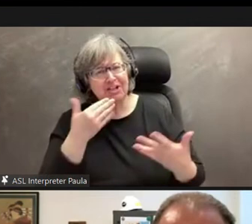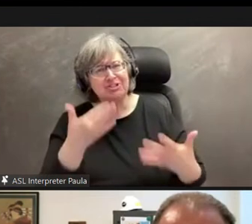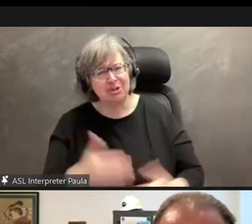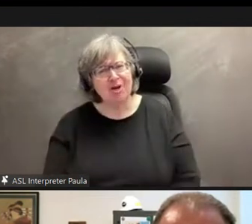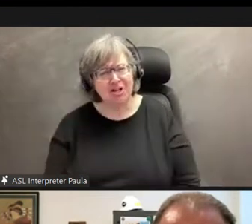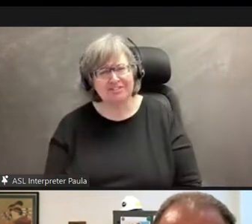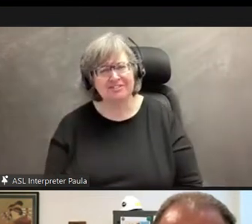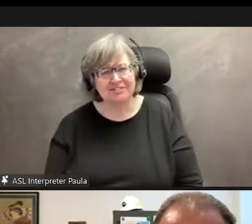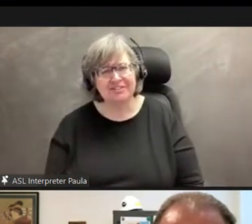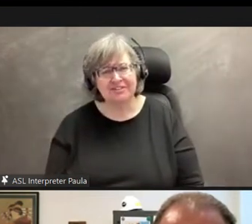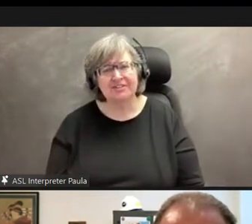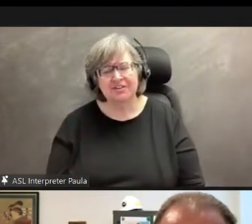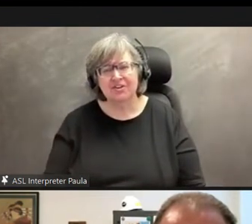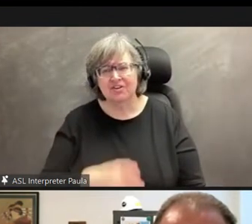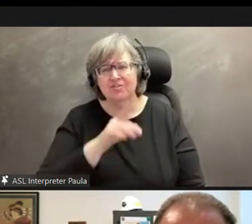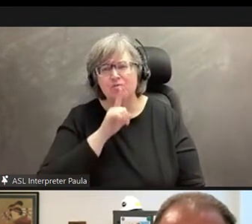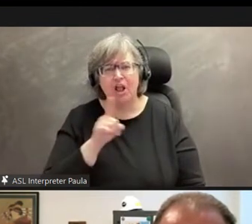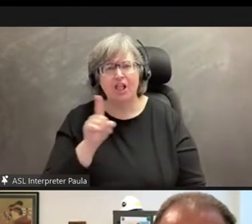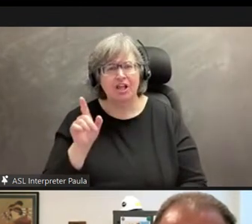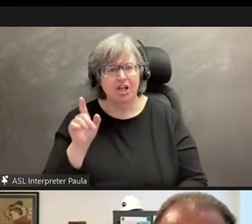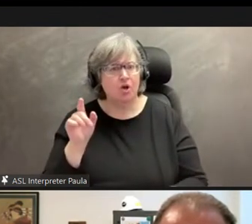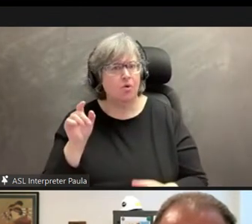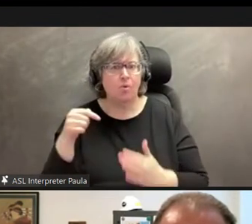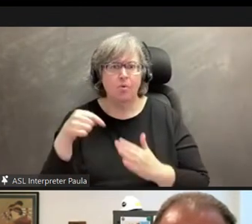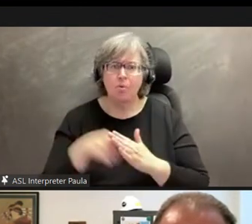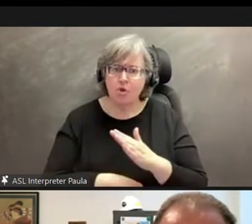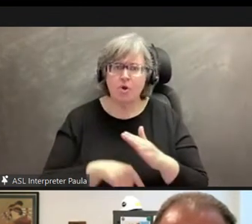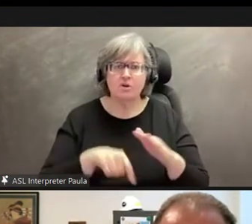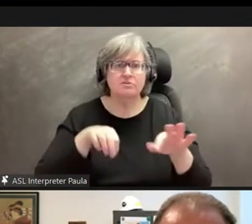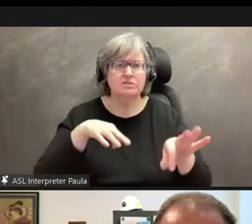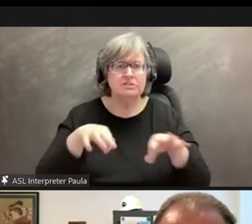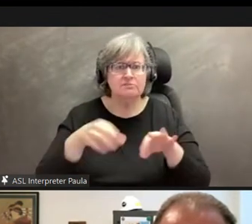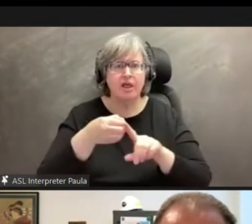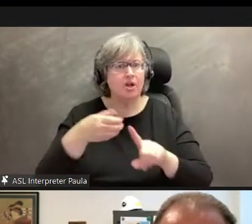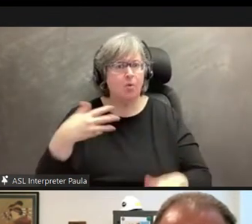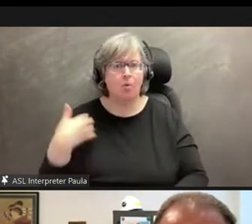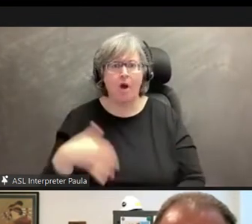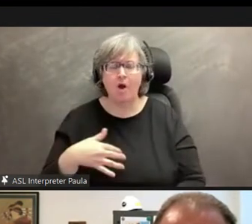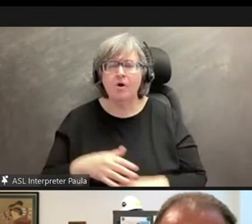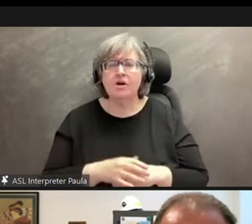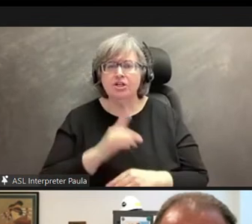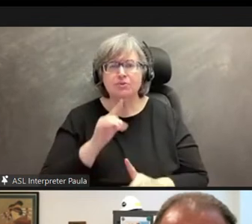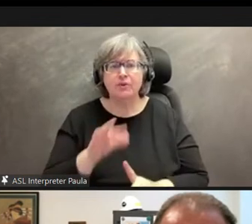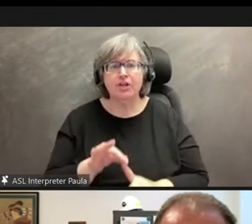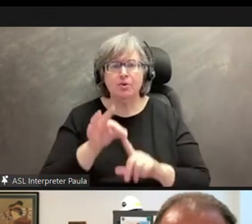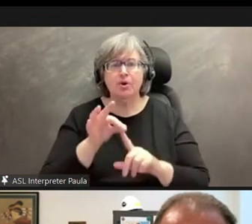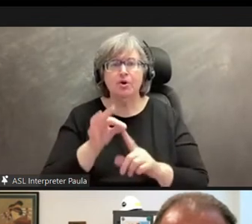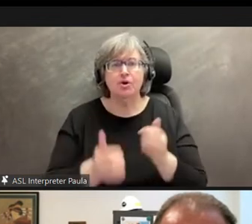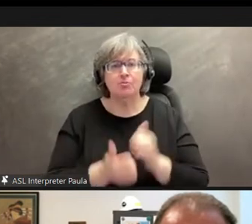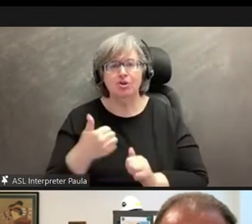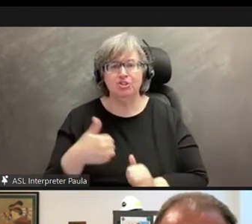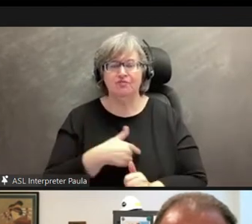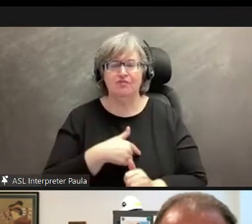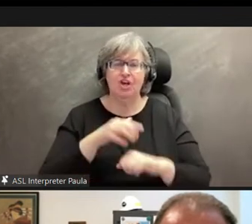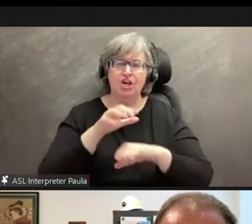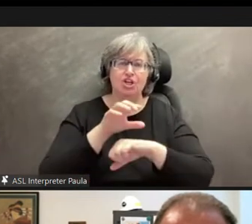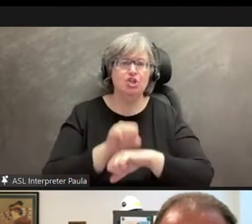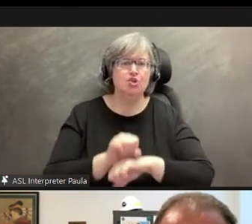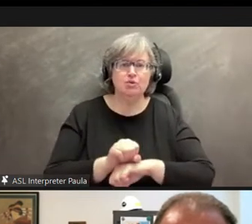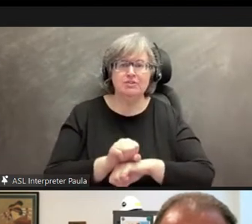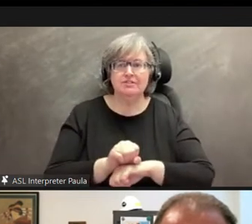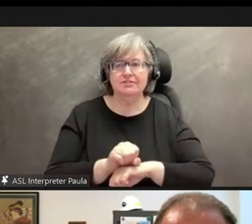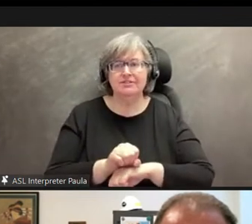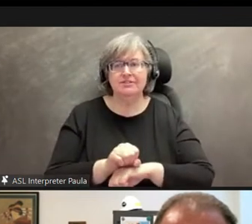for just really thoroughly explaining the details of that, because it sounds very unique. And I think most of us are probably used to